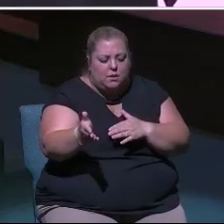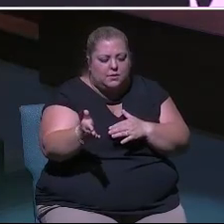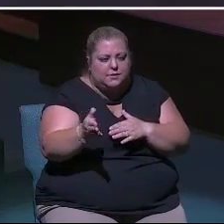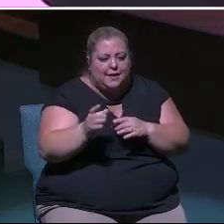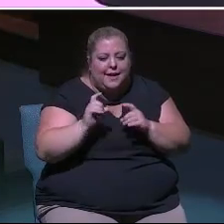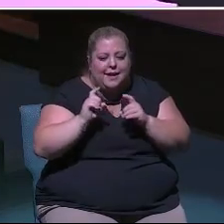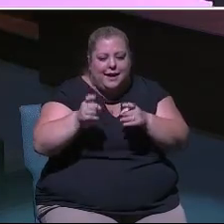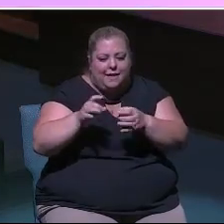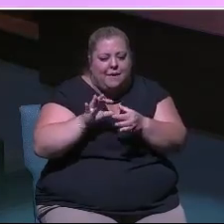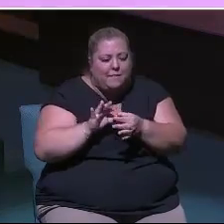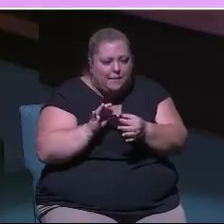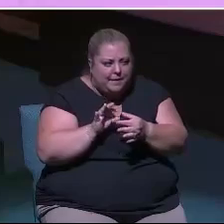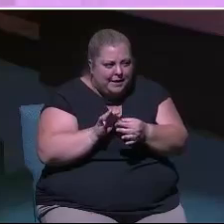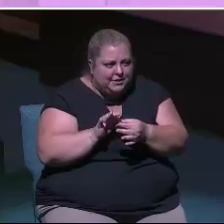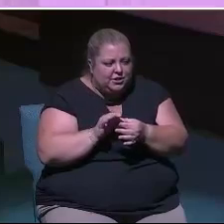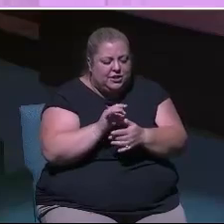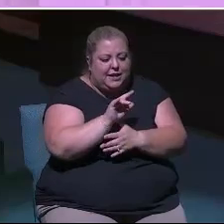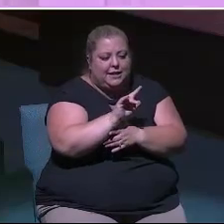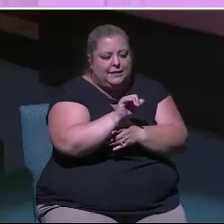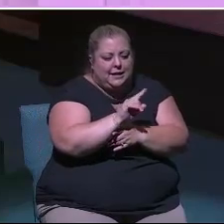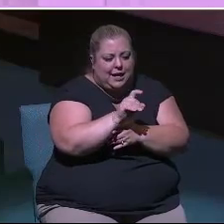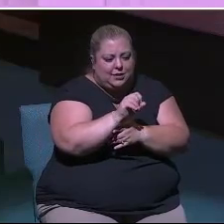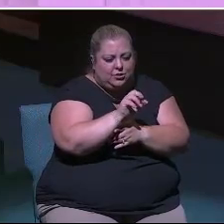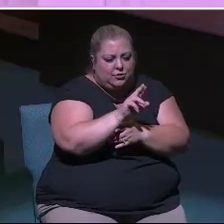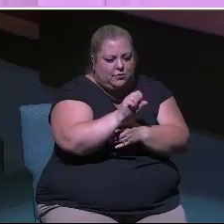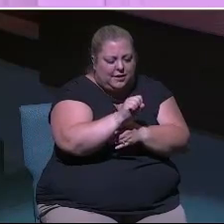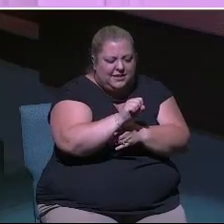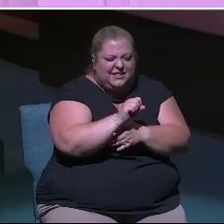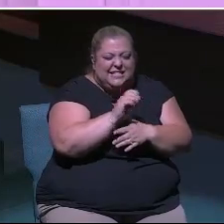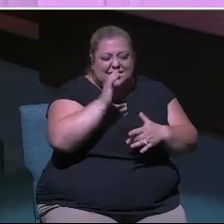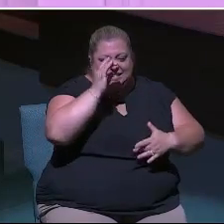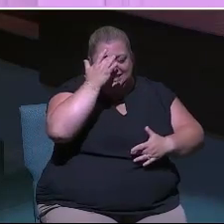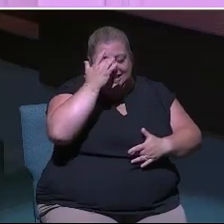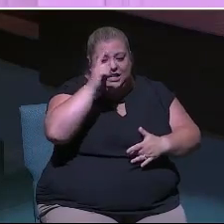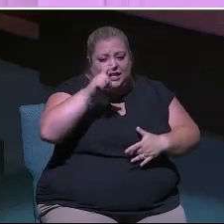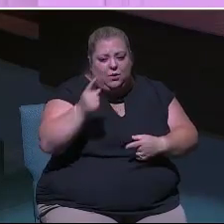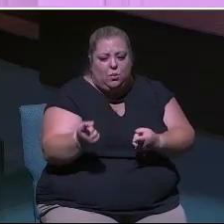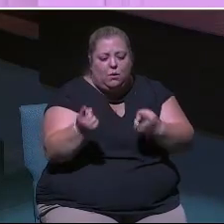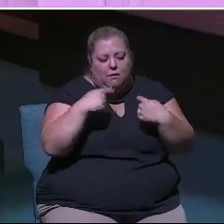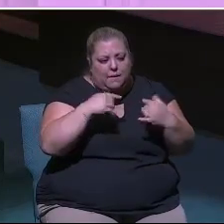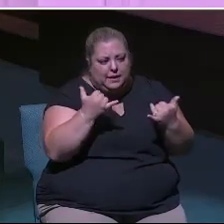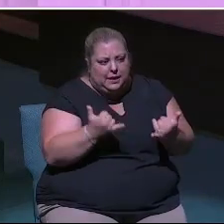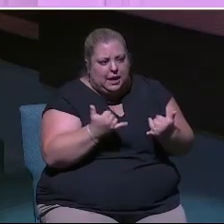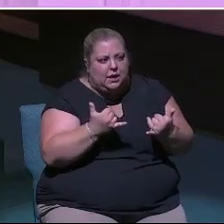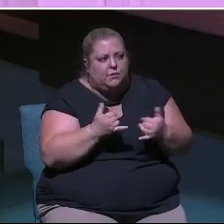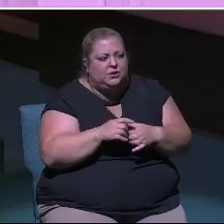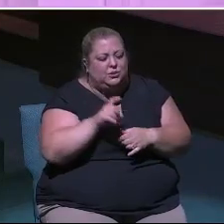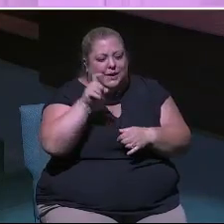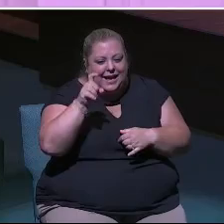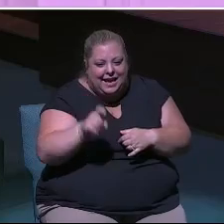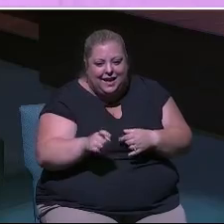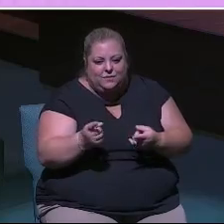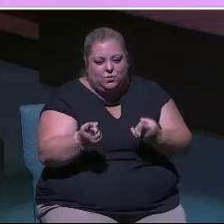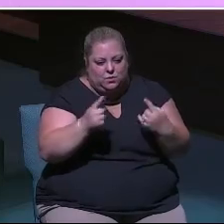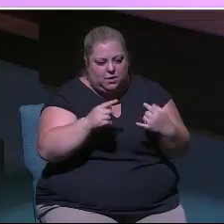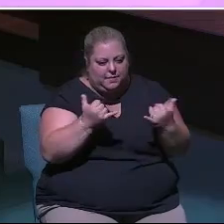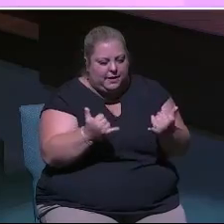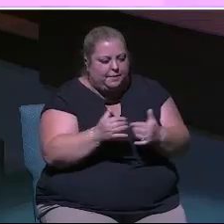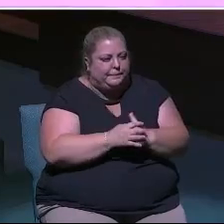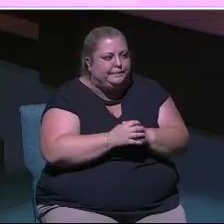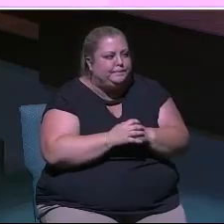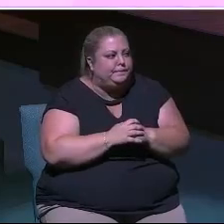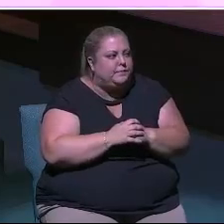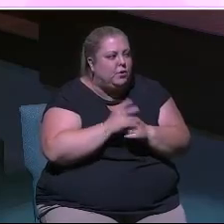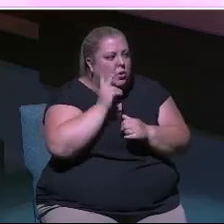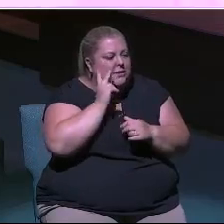him the message that Lazarus is sick and you got to come now. You have to come now. Now, I want you to see what happens.